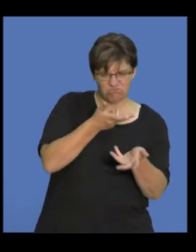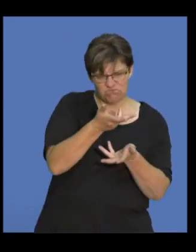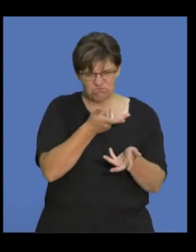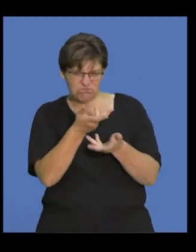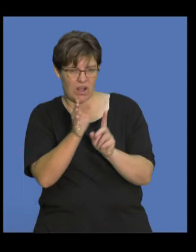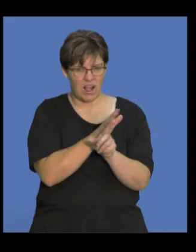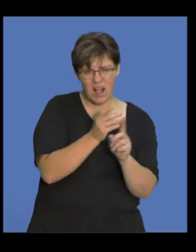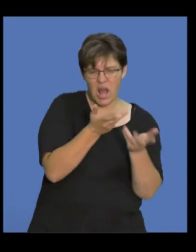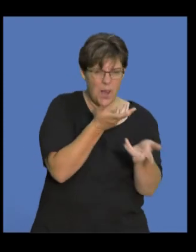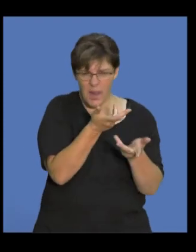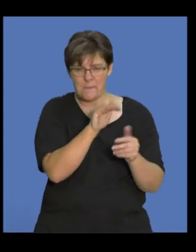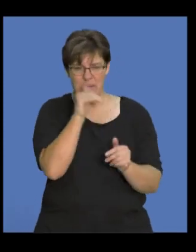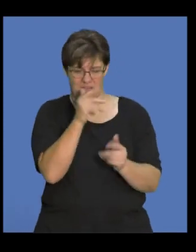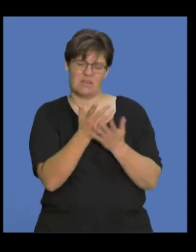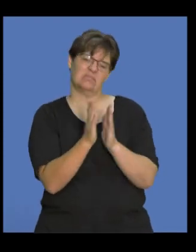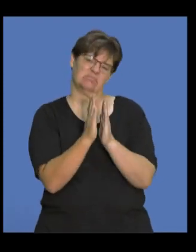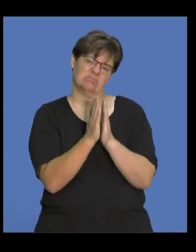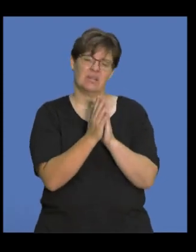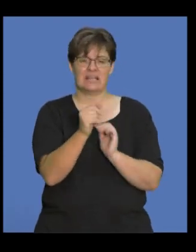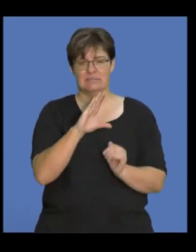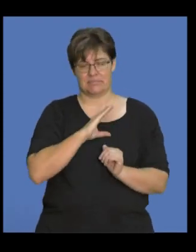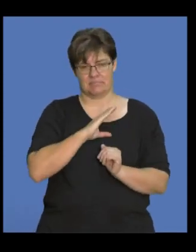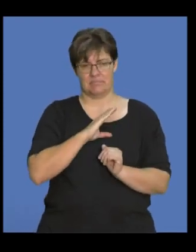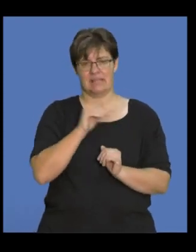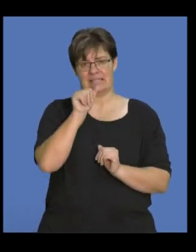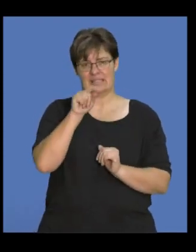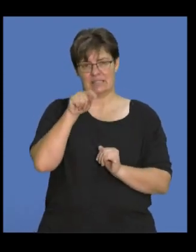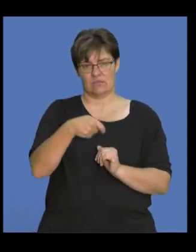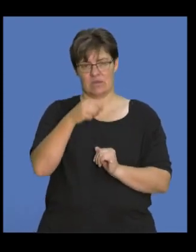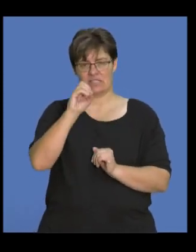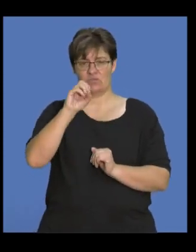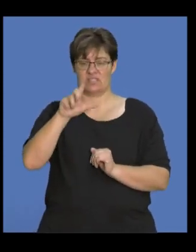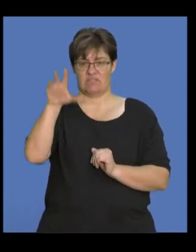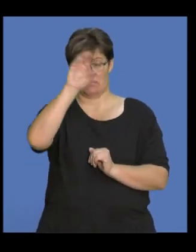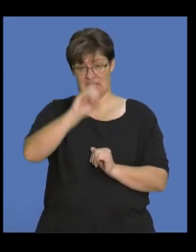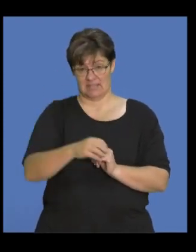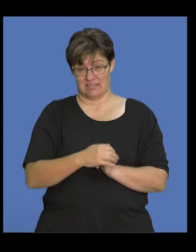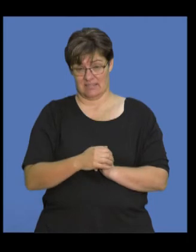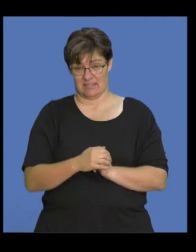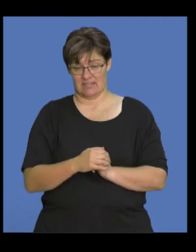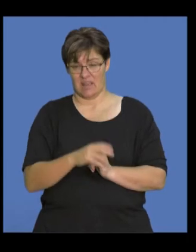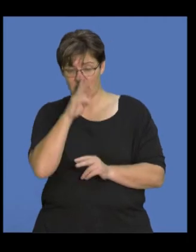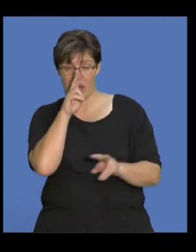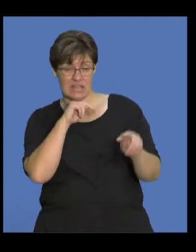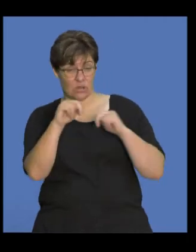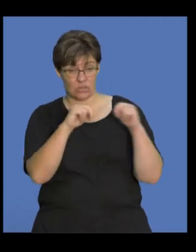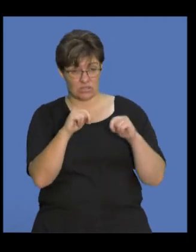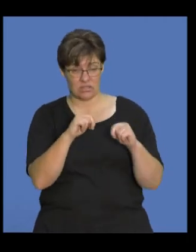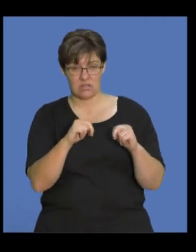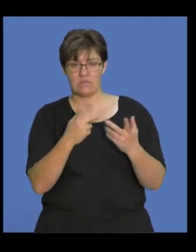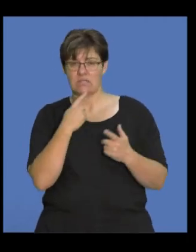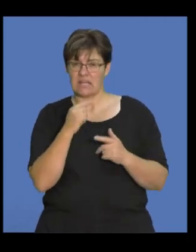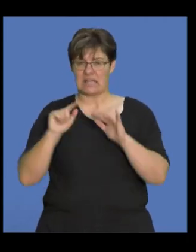about, to say, how about you just give me 6.07? And you know, whenever you need to negotiate, you must start by